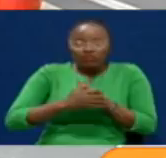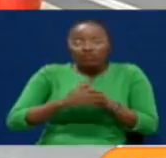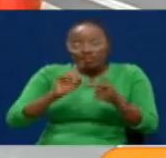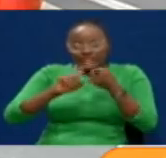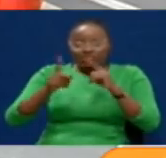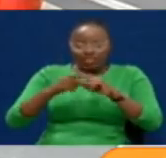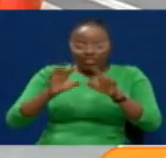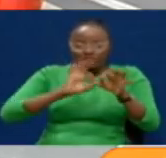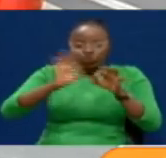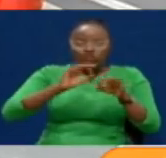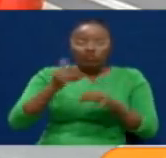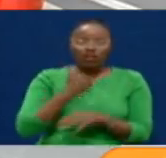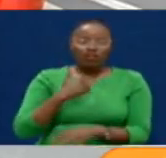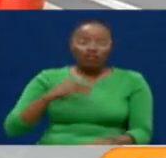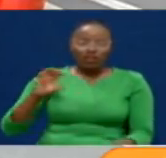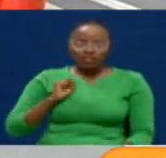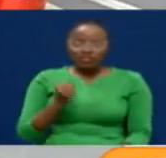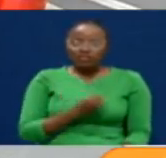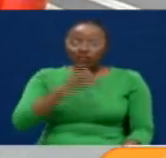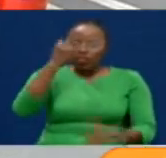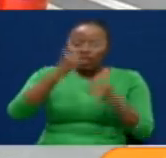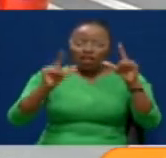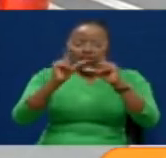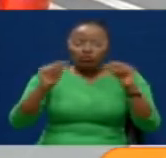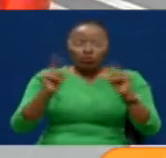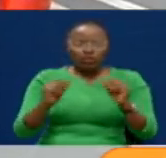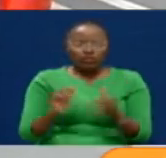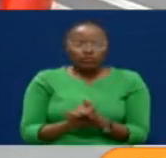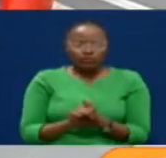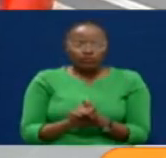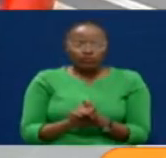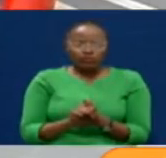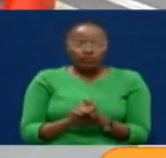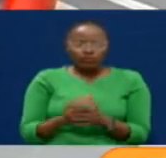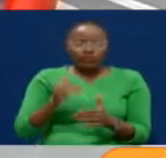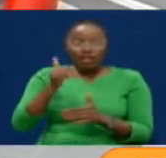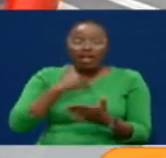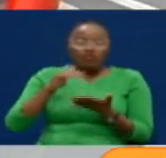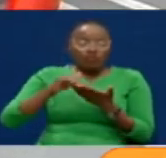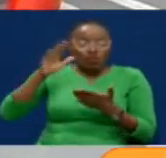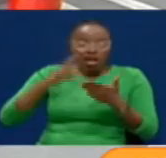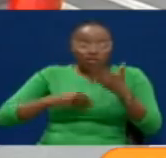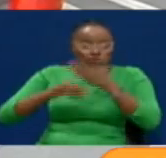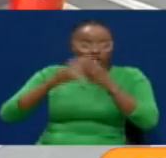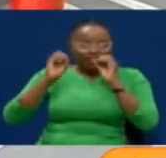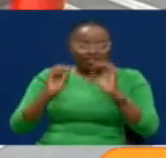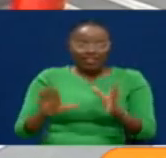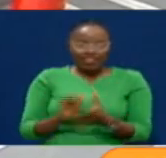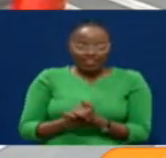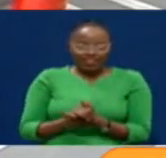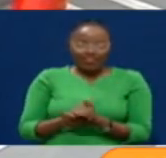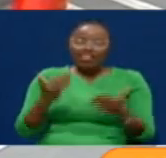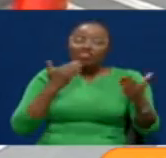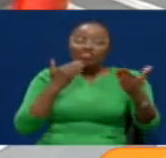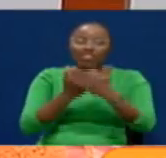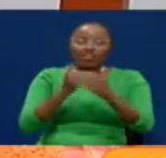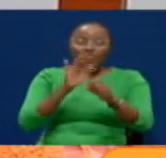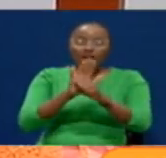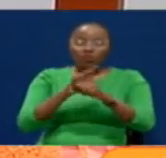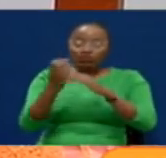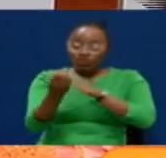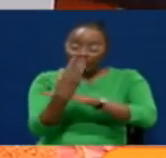right, so that we can be able to Senator, go. Senator, you get the last word. Jeff, after that, I have nothing to add. Thank you for the